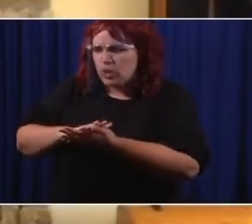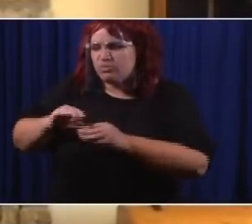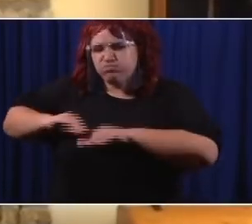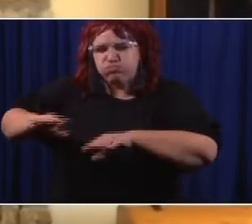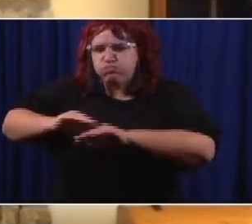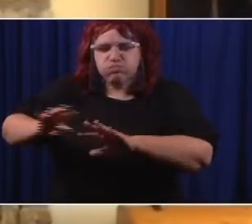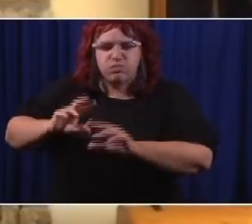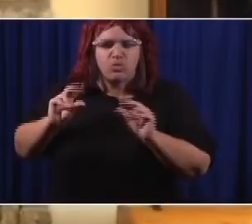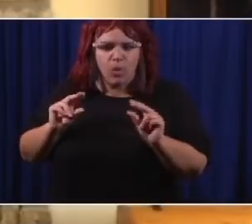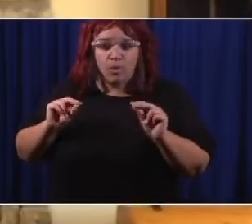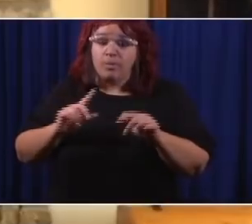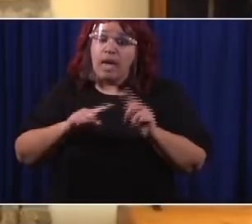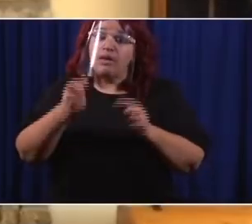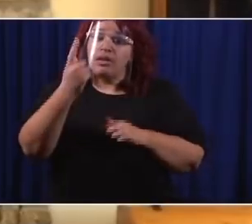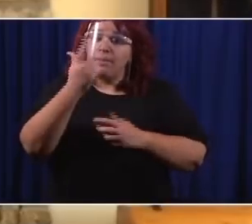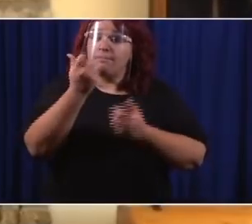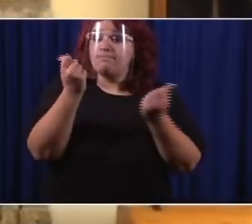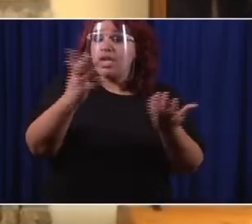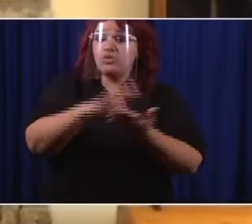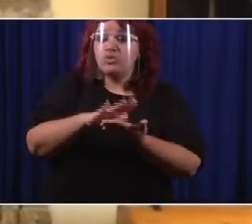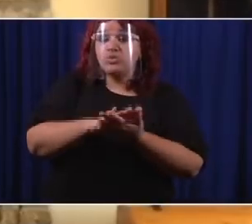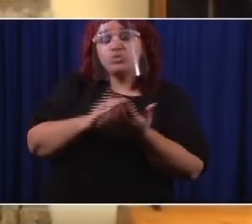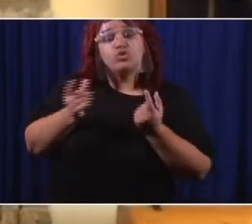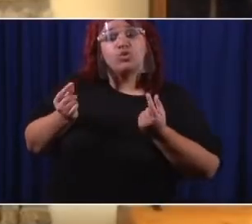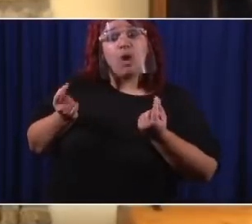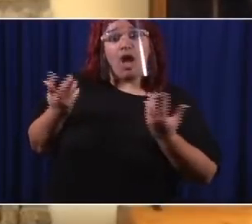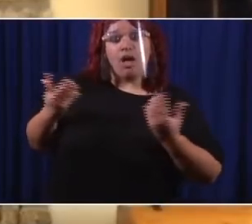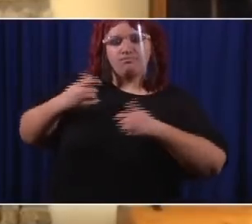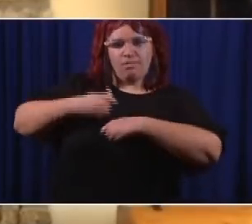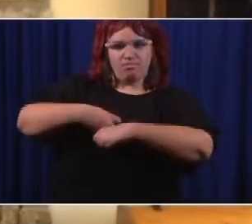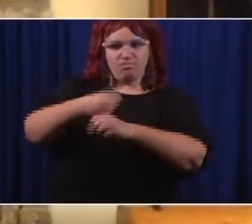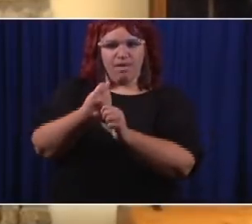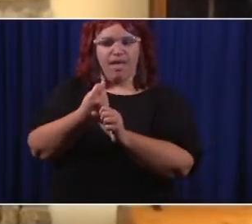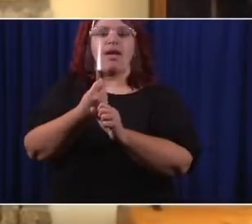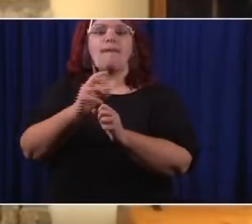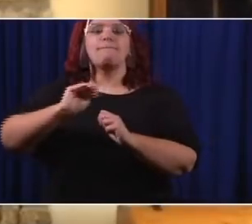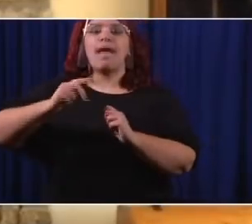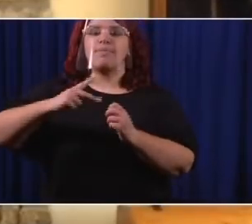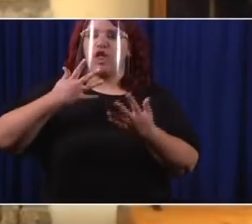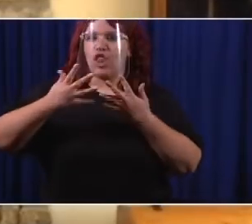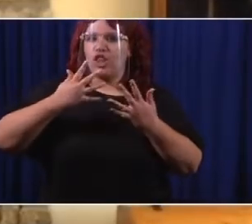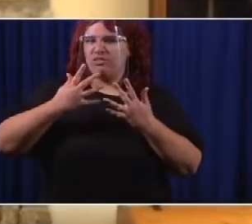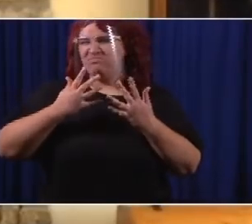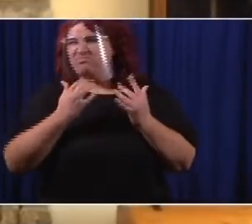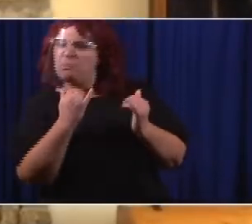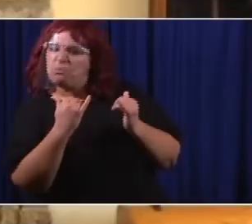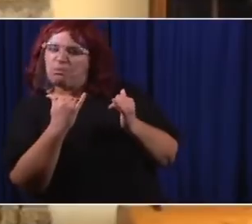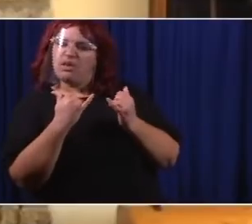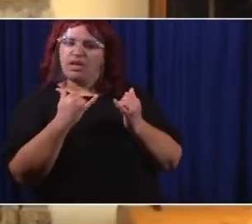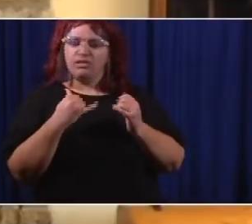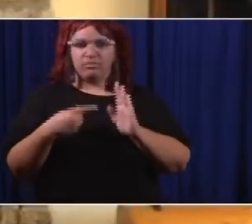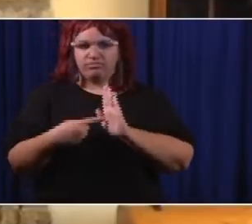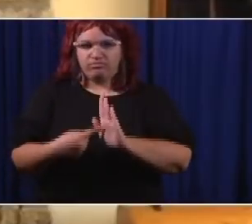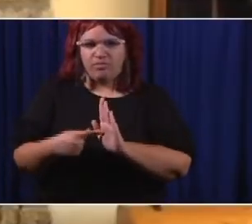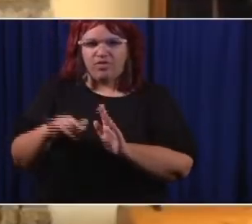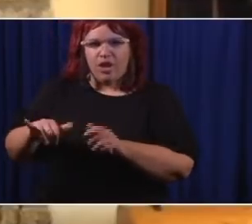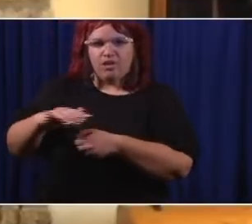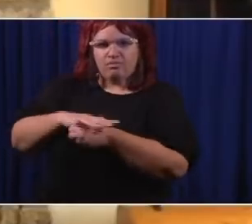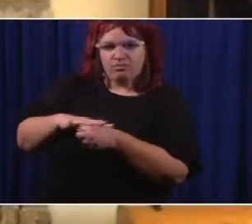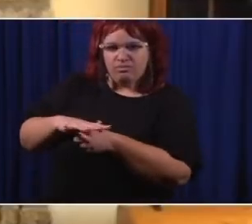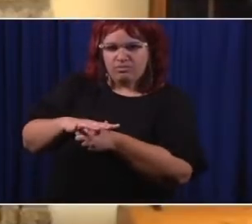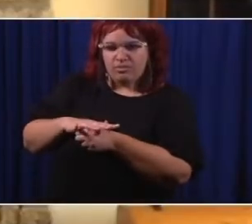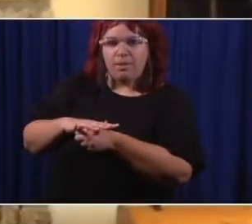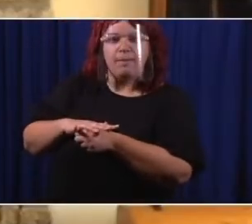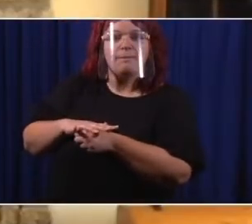the color-coded map, which includes cases at colleges and universities, and are not necessarily in those schools